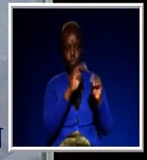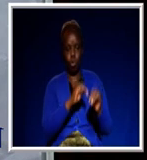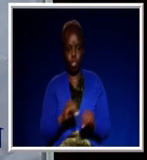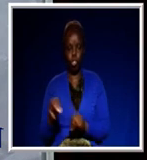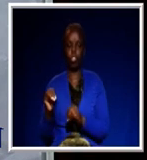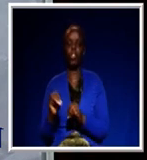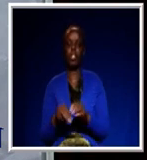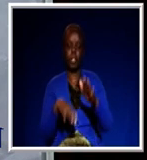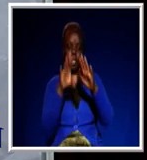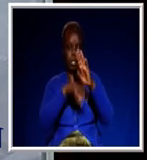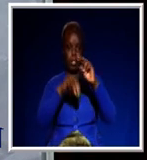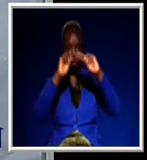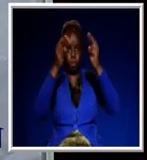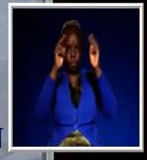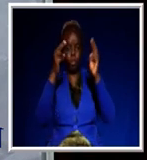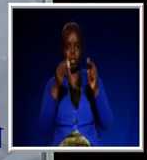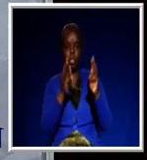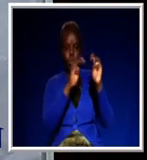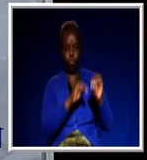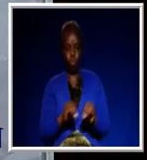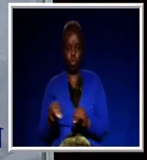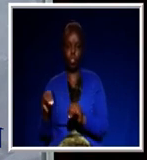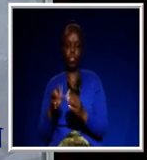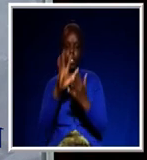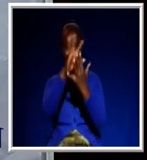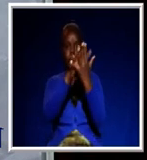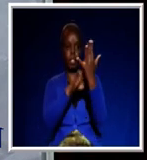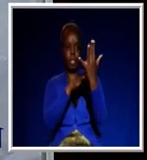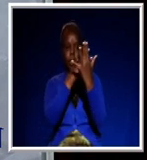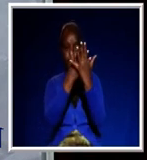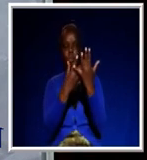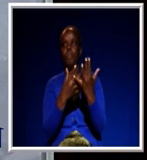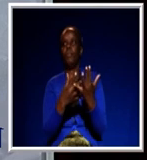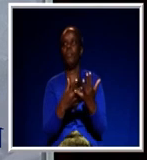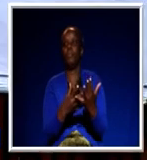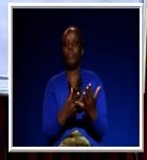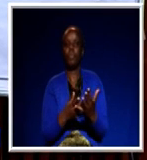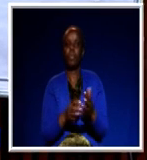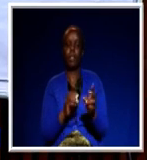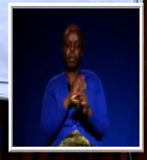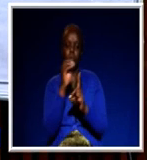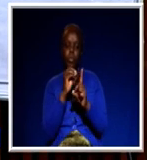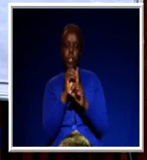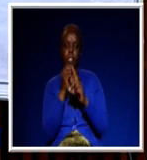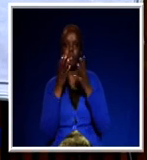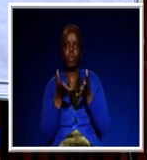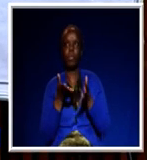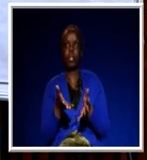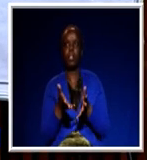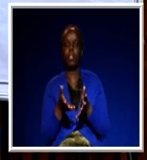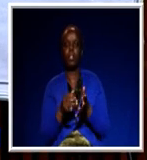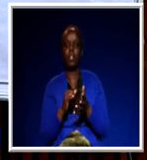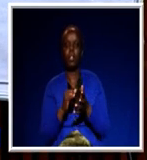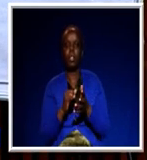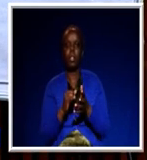The subtopic is motion graph. Our objective today